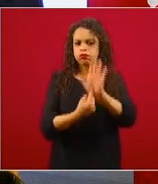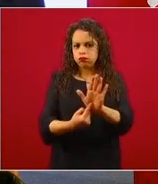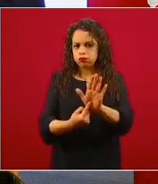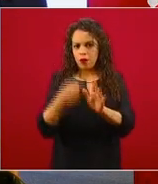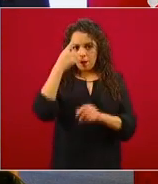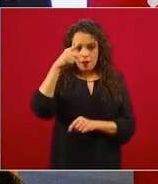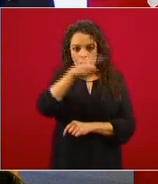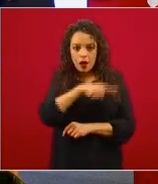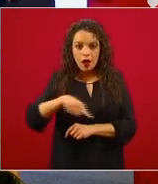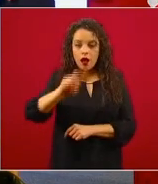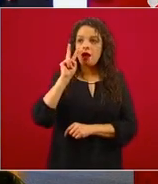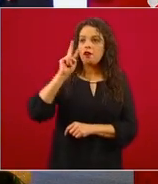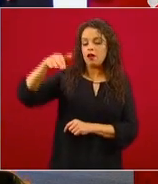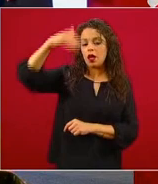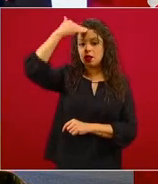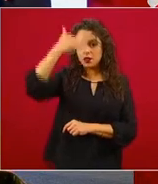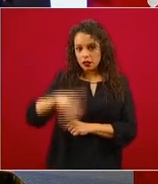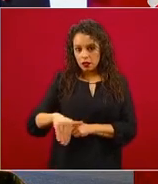would have had